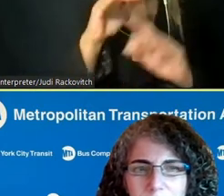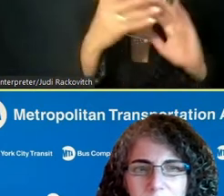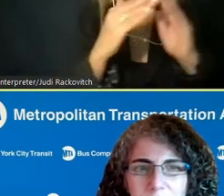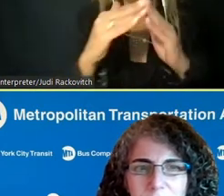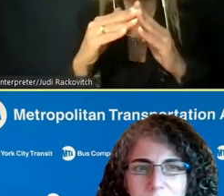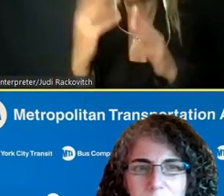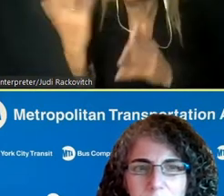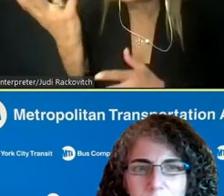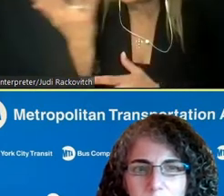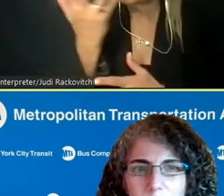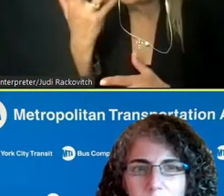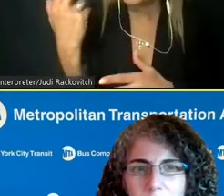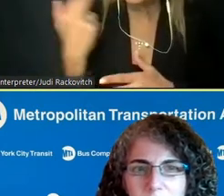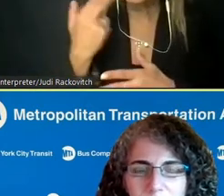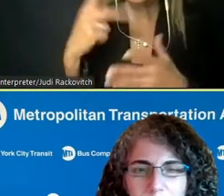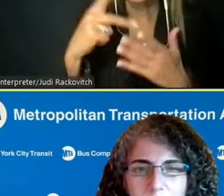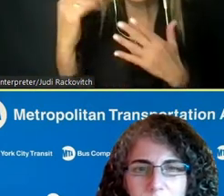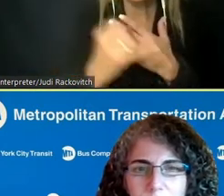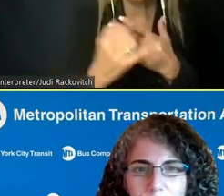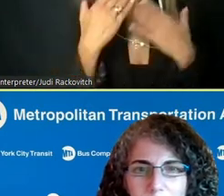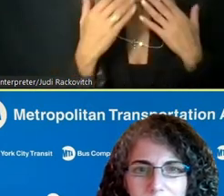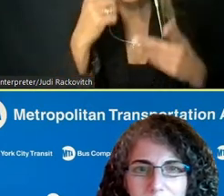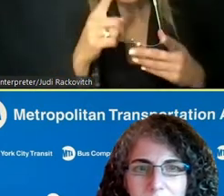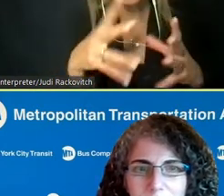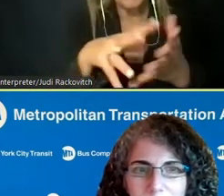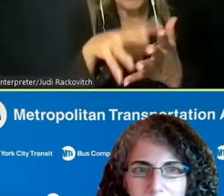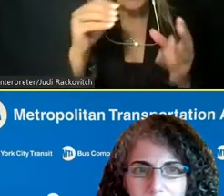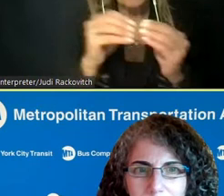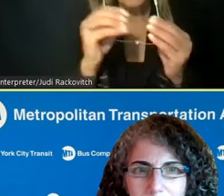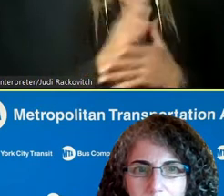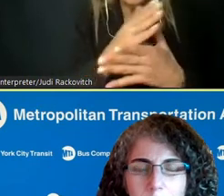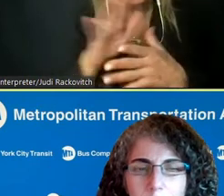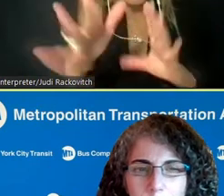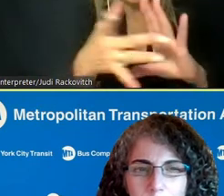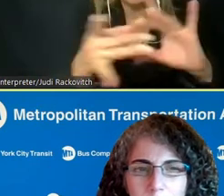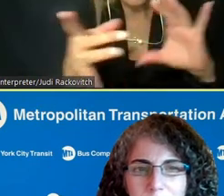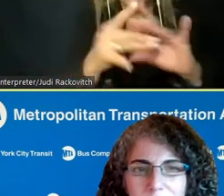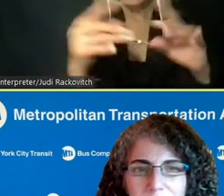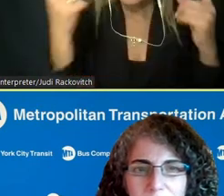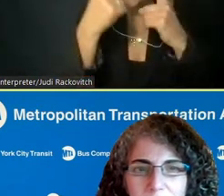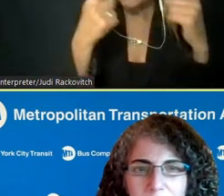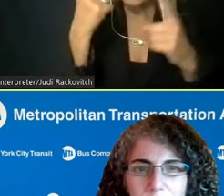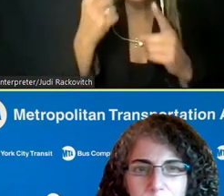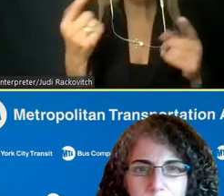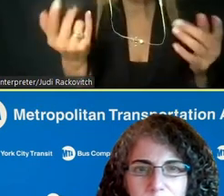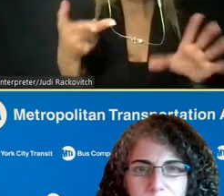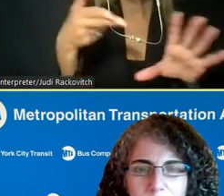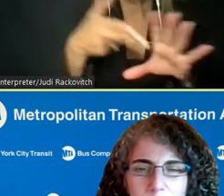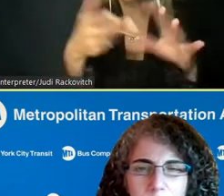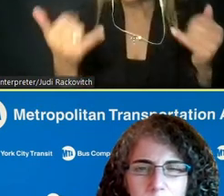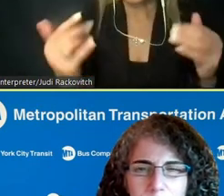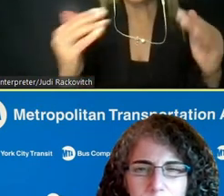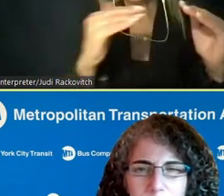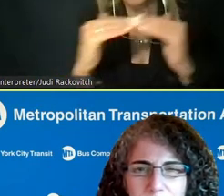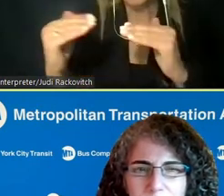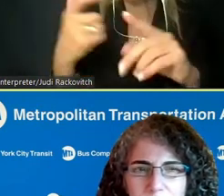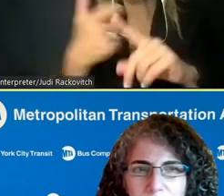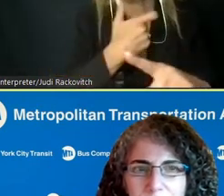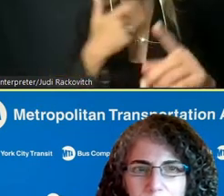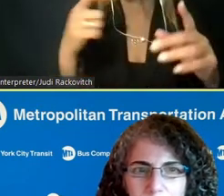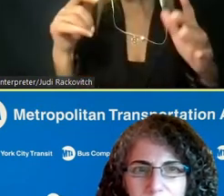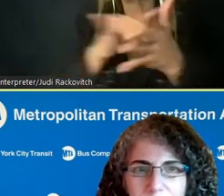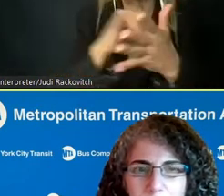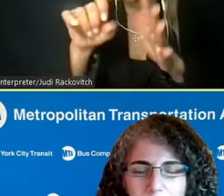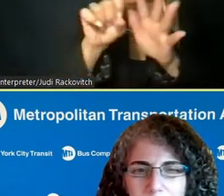thank you for taking the time to learn more and share with us your thoughts and comments. Joining me today are colleagues from New York State Department of Transportation